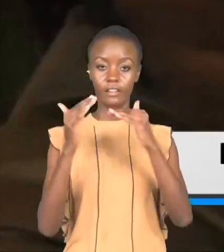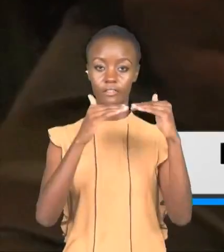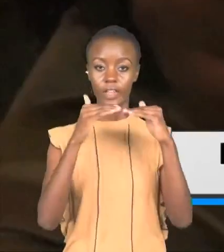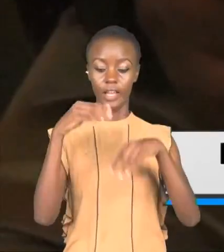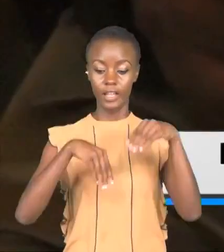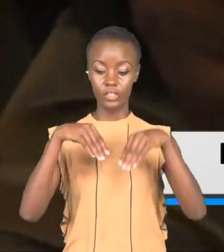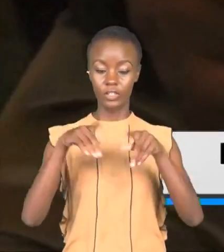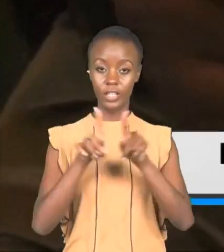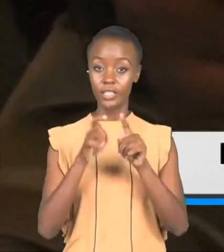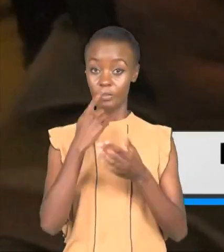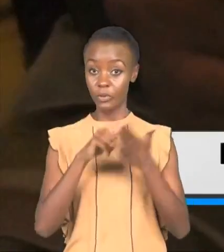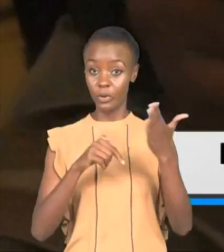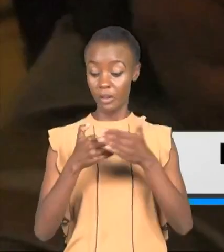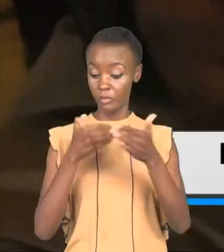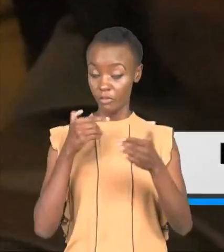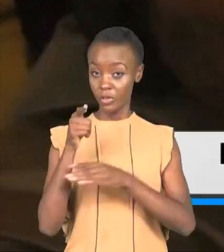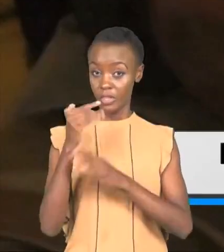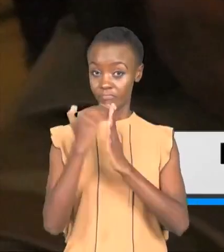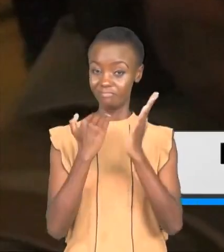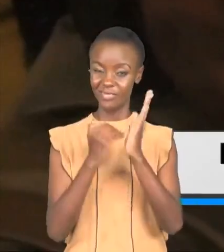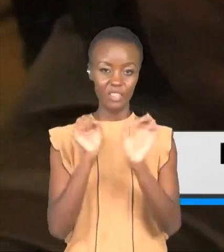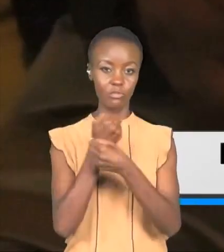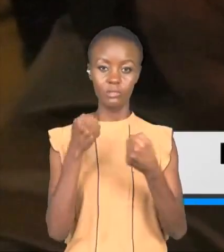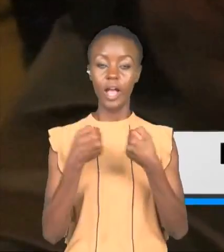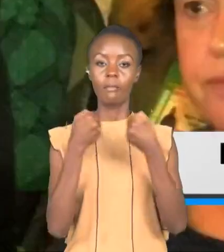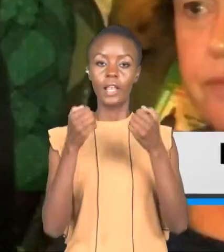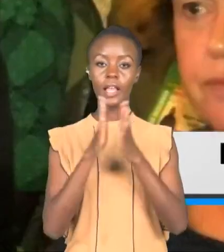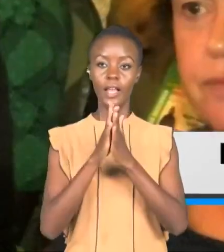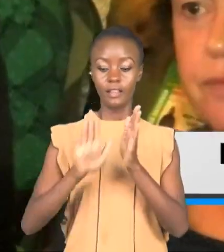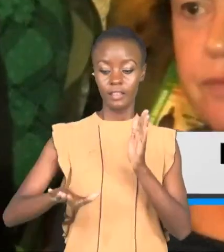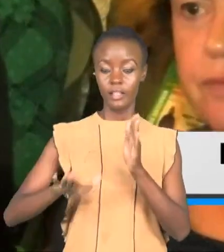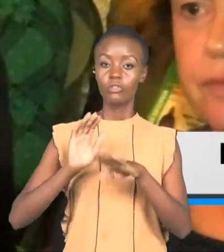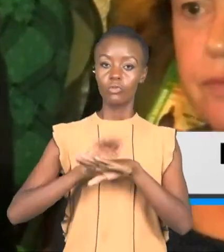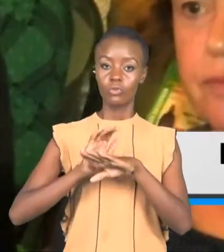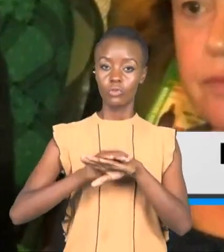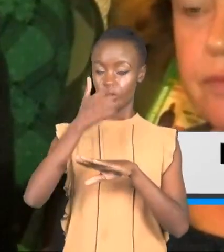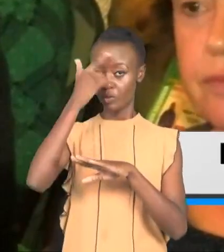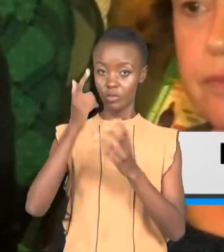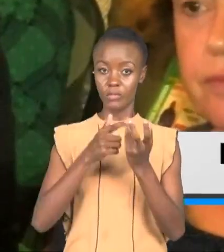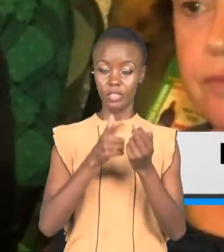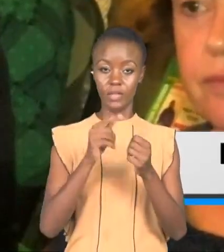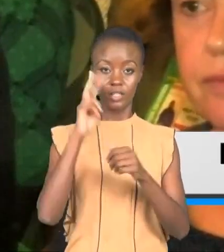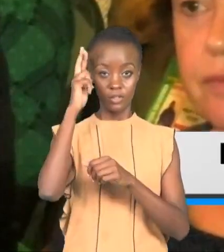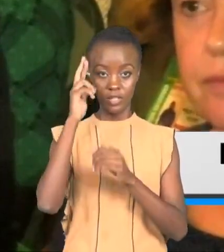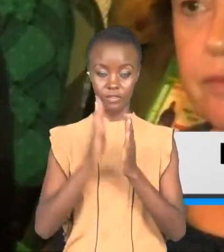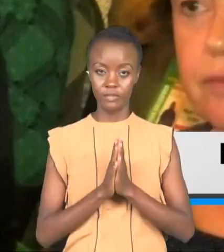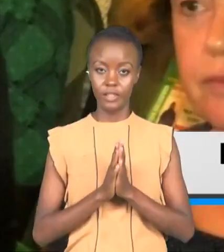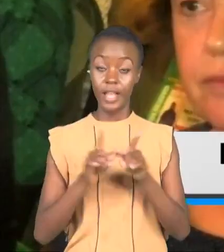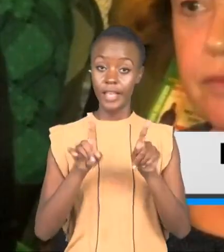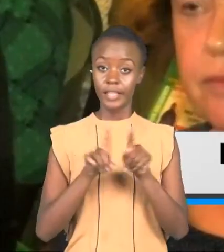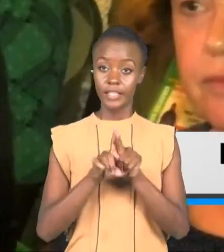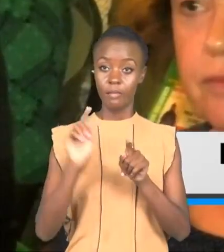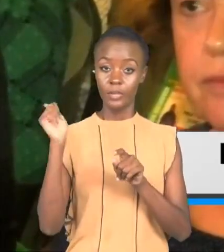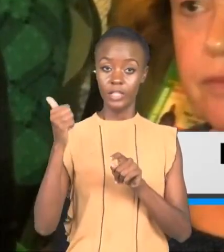said proceeding as previously scheduled was not feasible and the delay was needed for logistical reasons. President